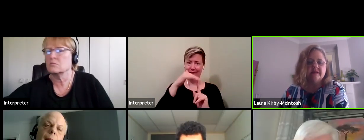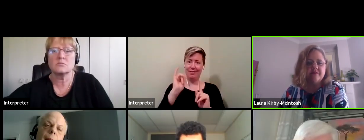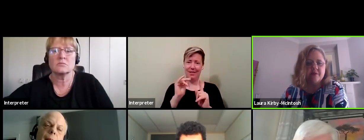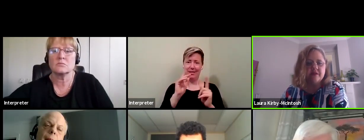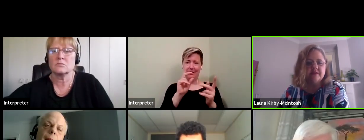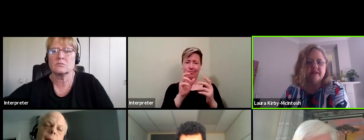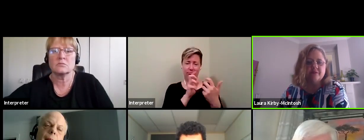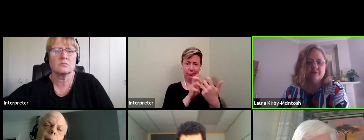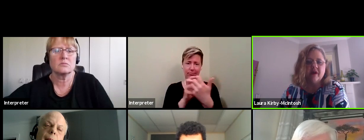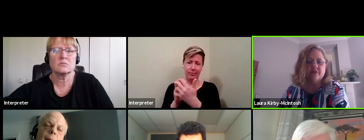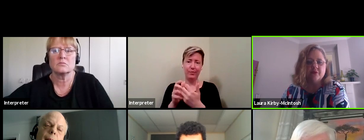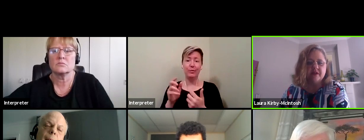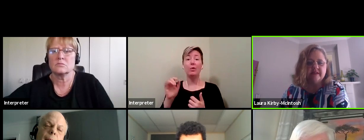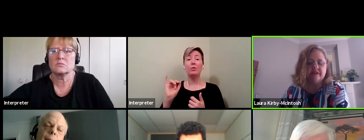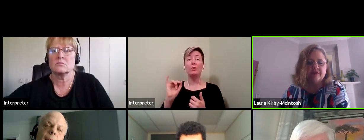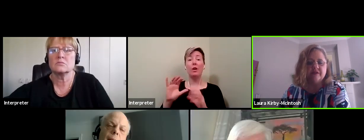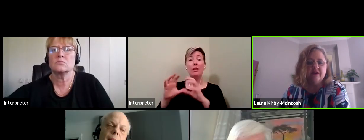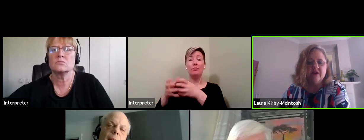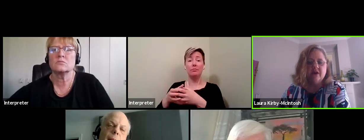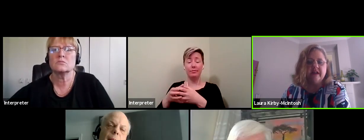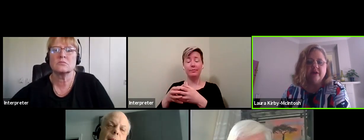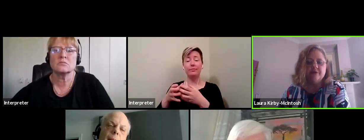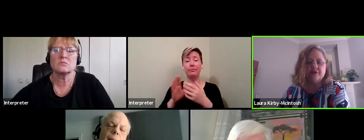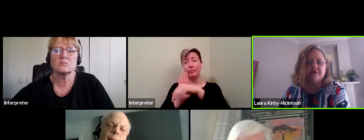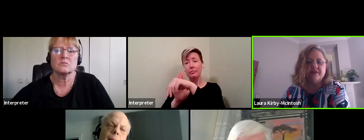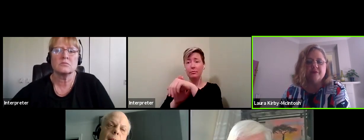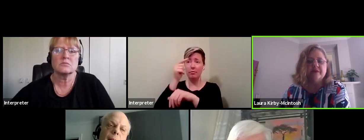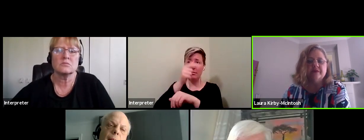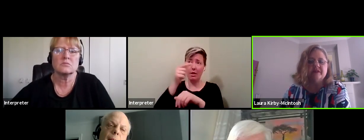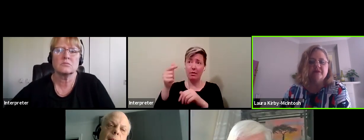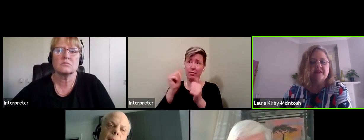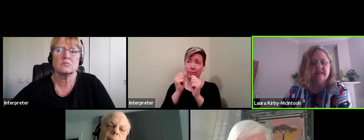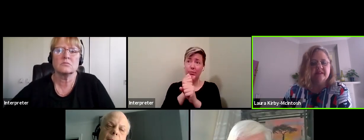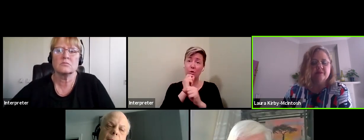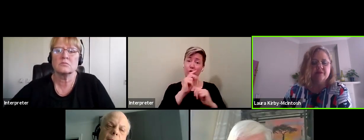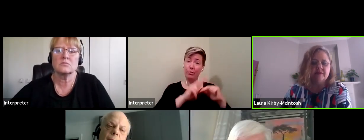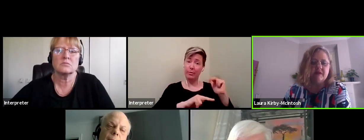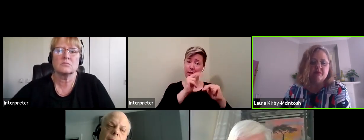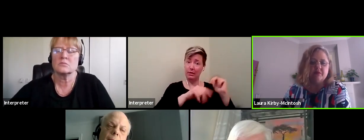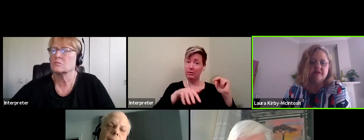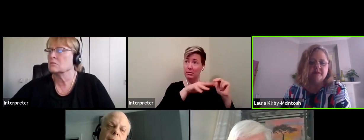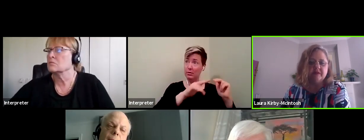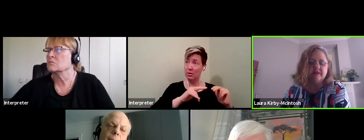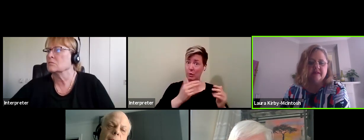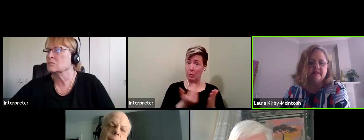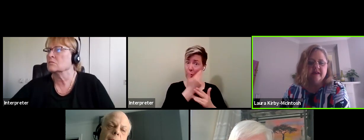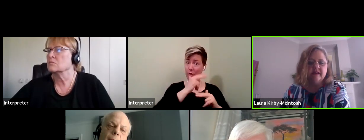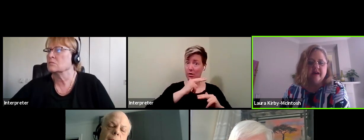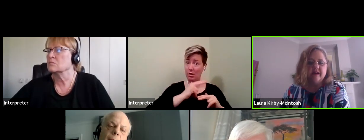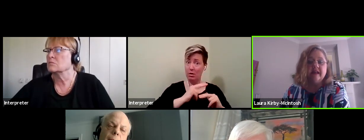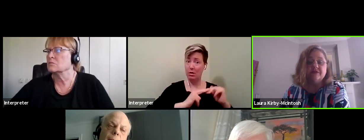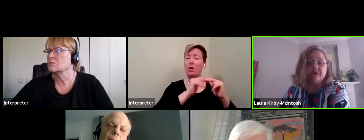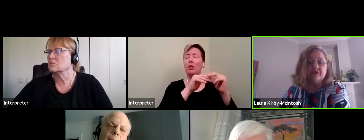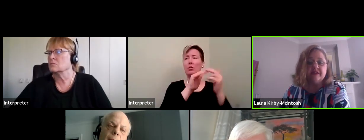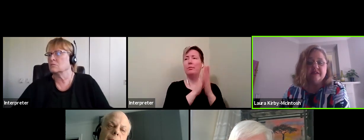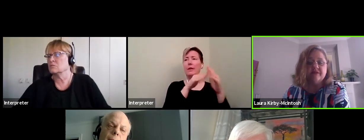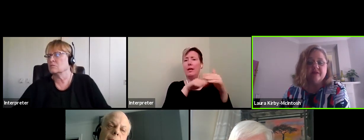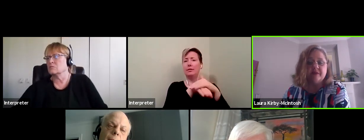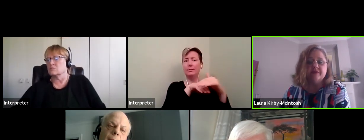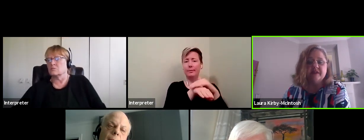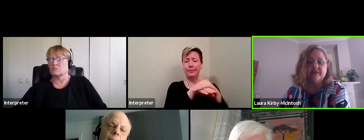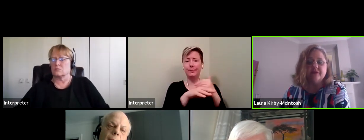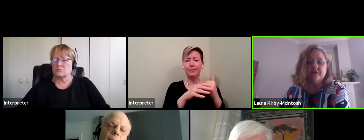advises governments and private organizations on how to ensure that their buildings are accessible to people with disabilities. Last fall, she and